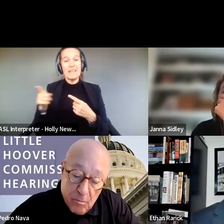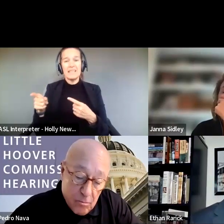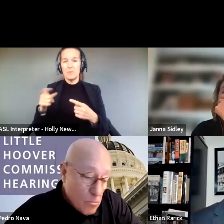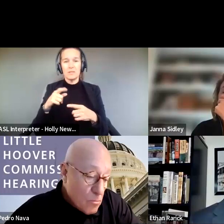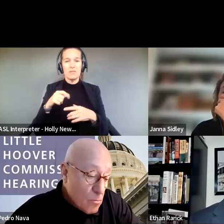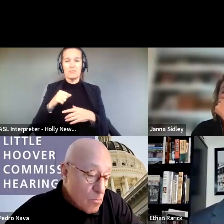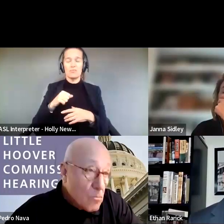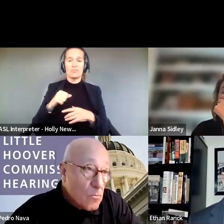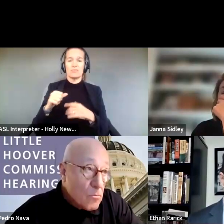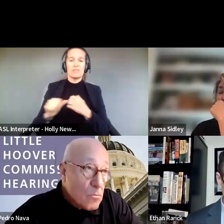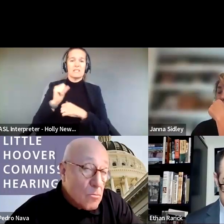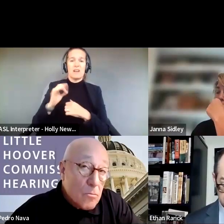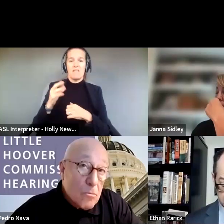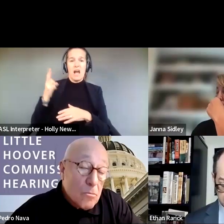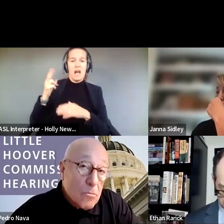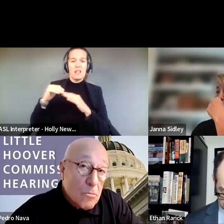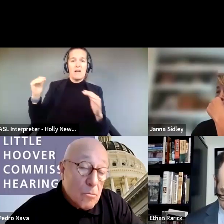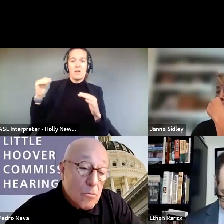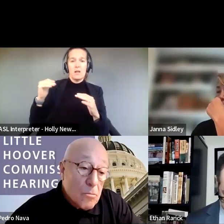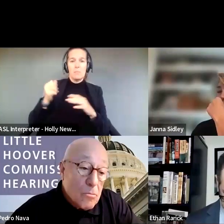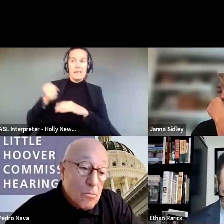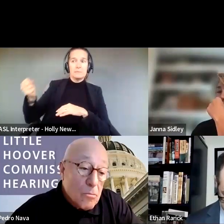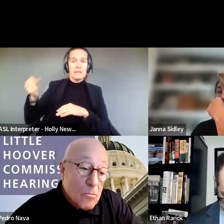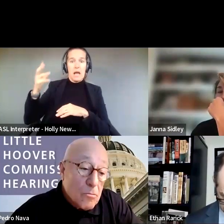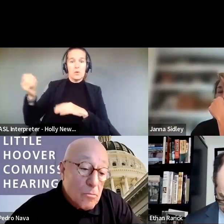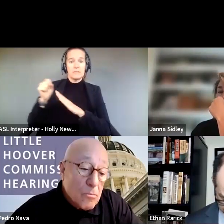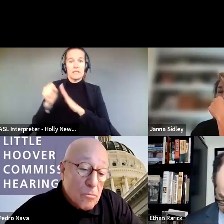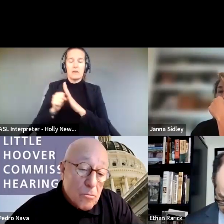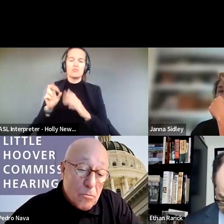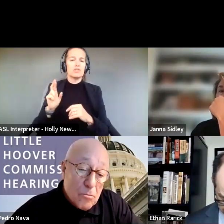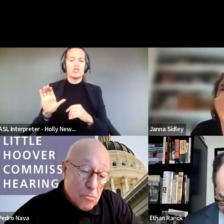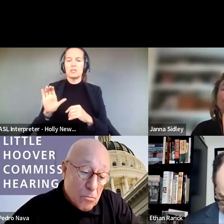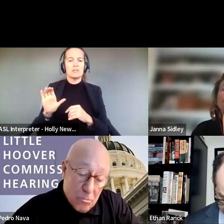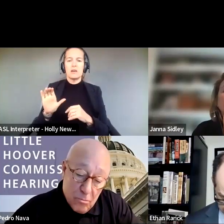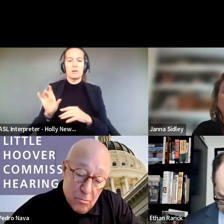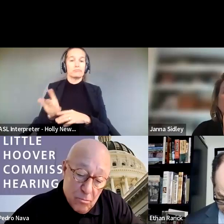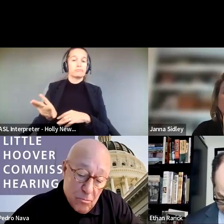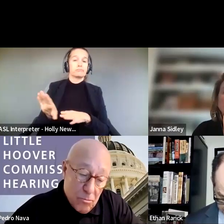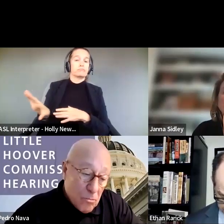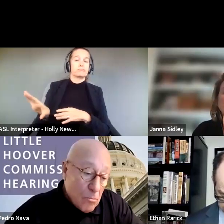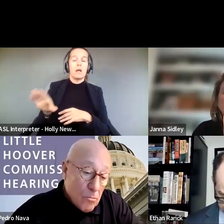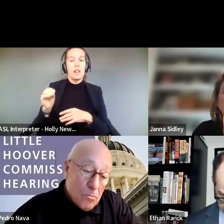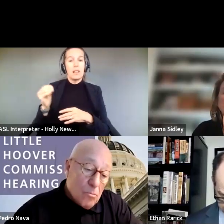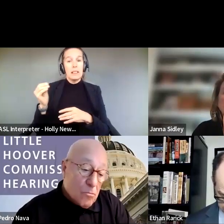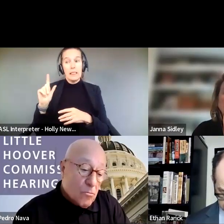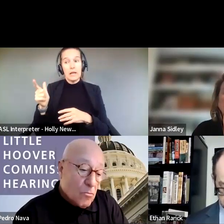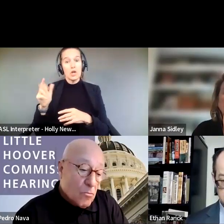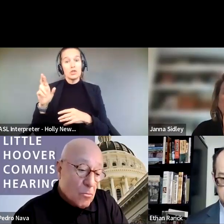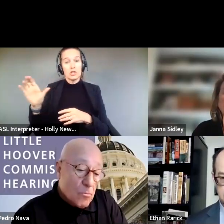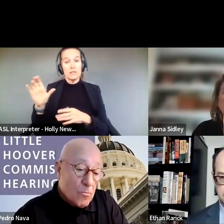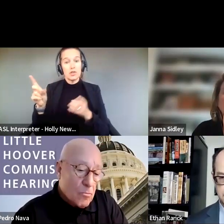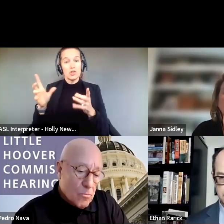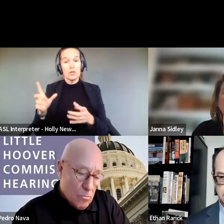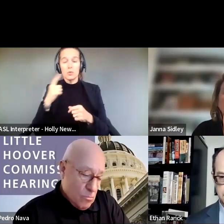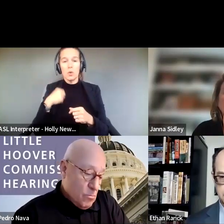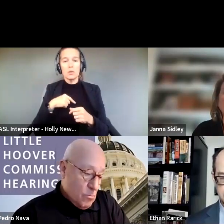high-level placement out of state, our regional center turned its back on him. We were later told by a regional center director that only a